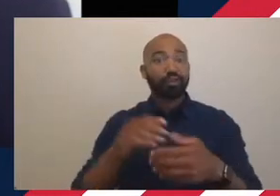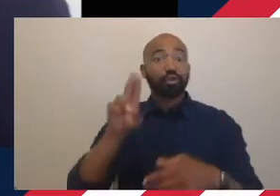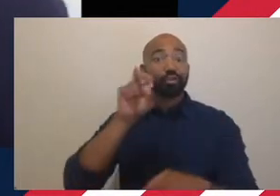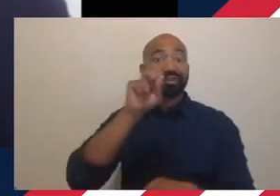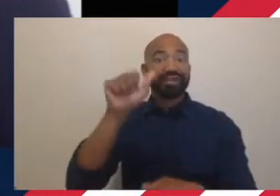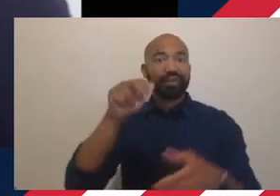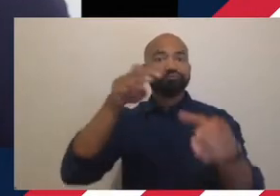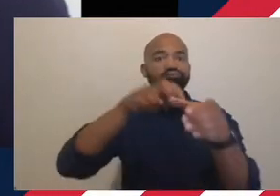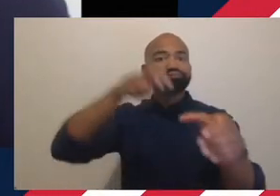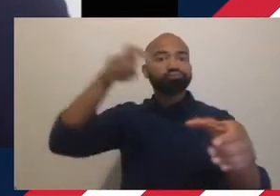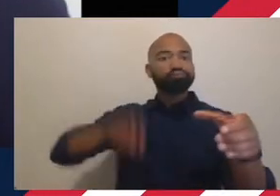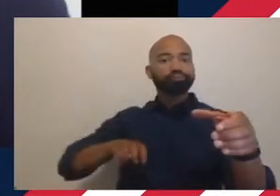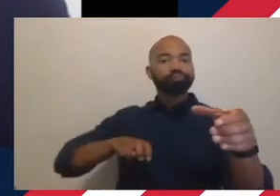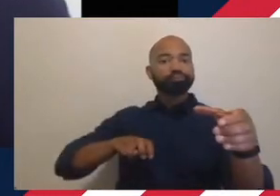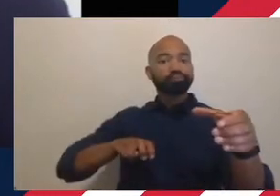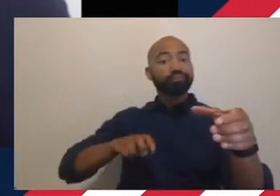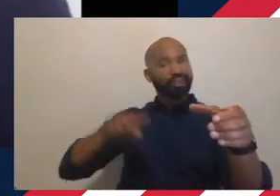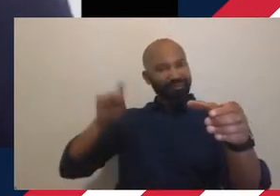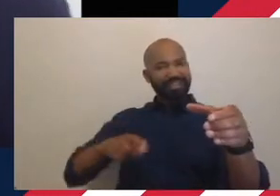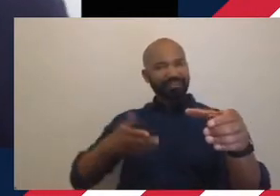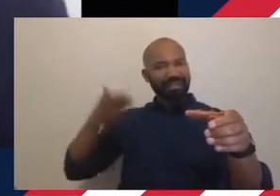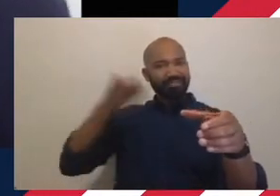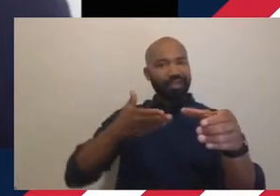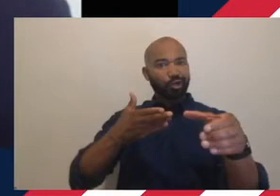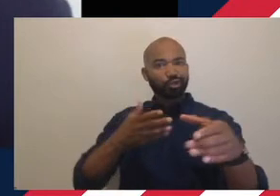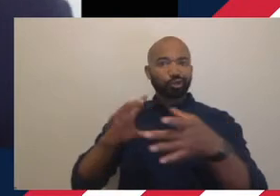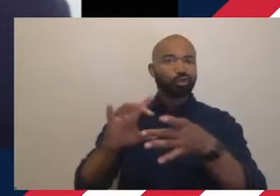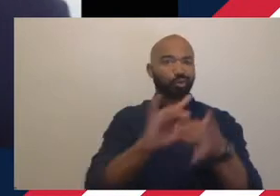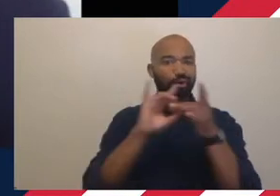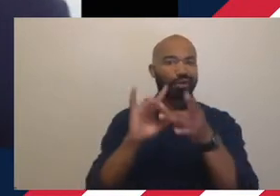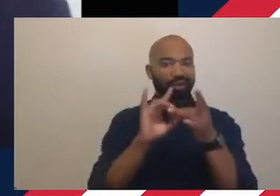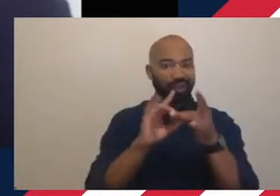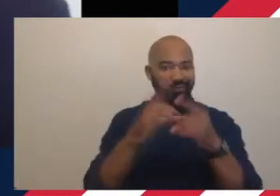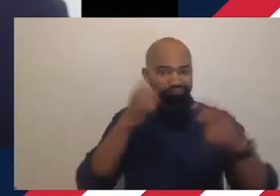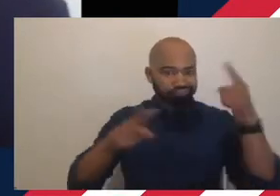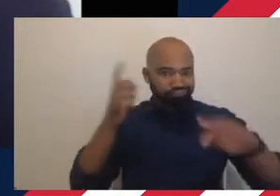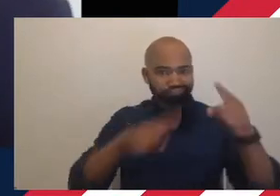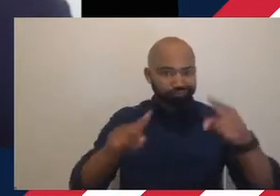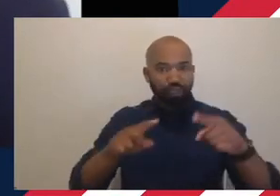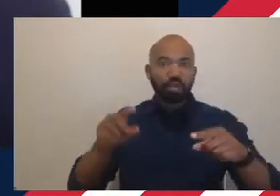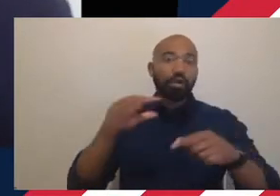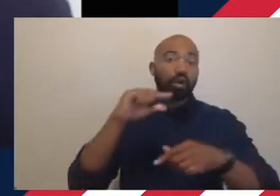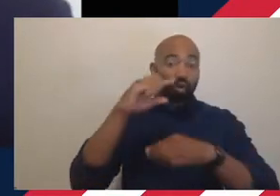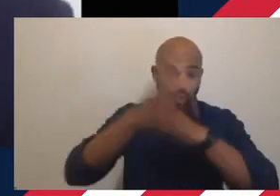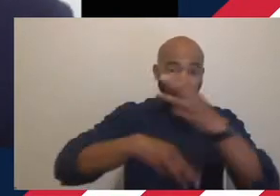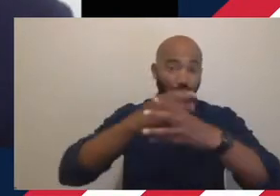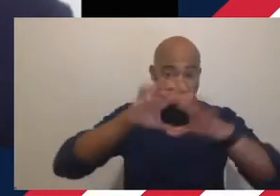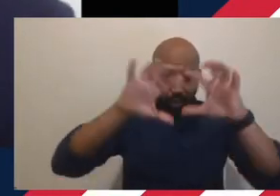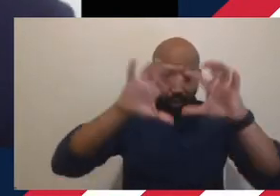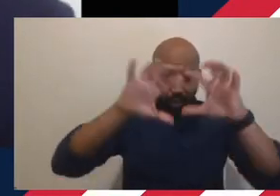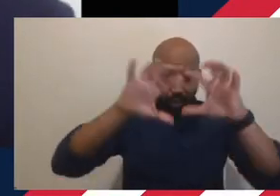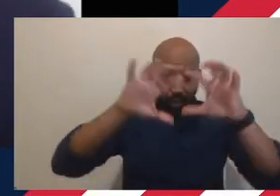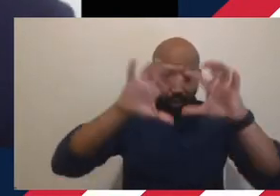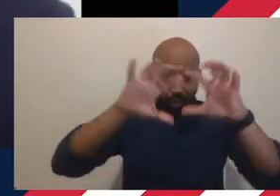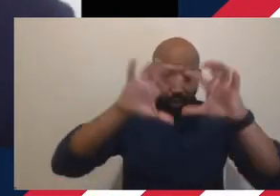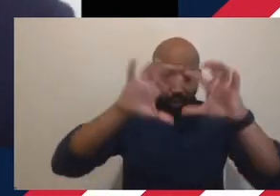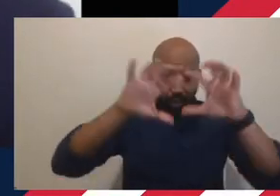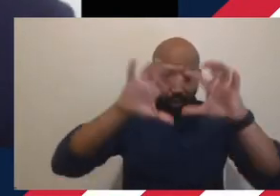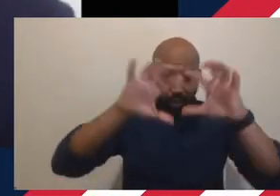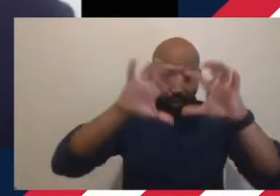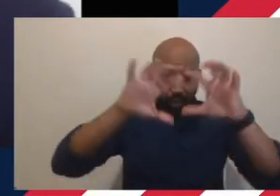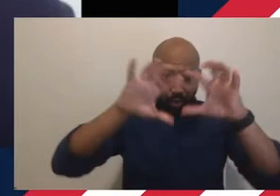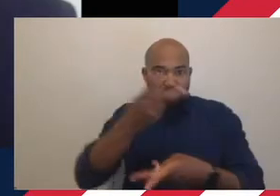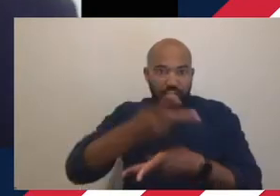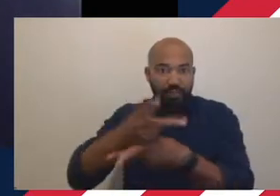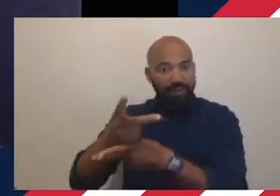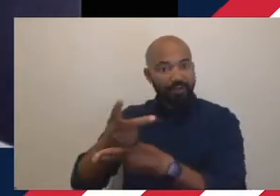help coordinate international responses, set up global standards for allowing humanitarian access into various areas, we